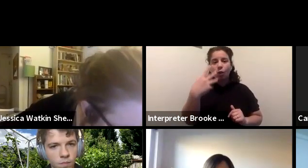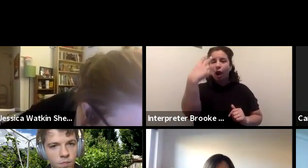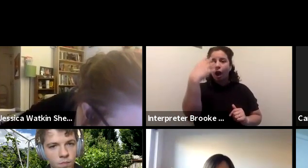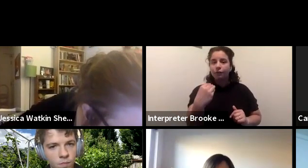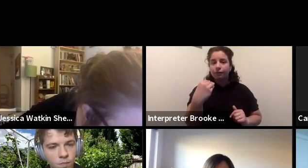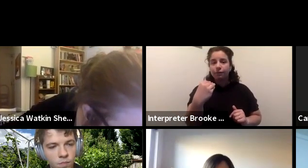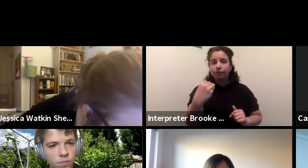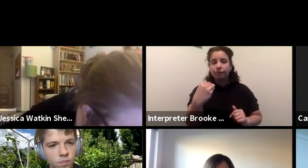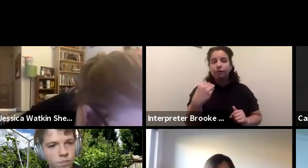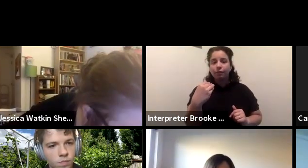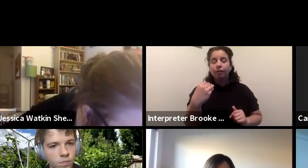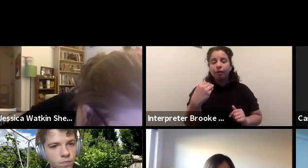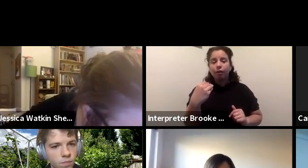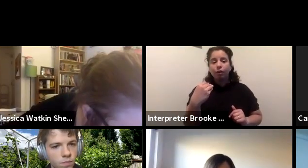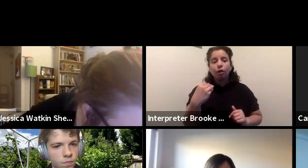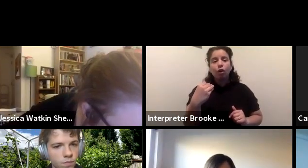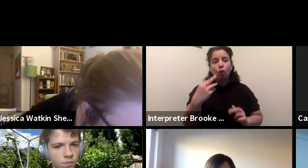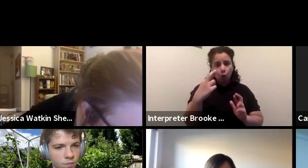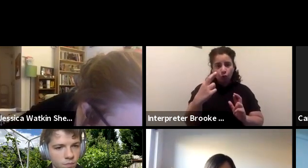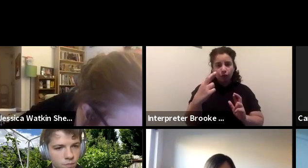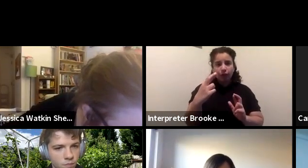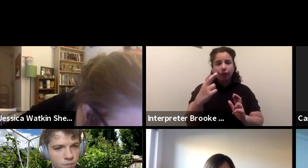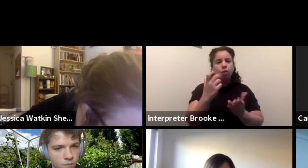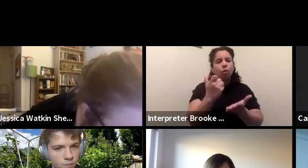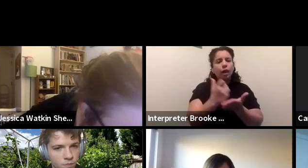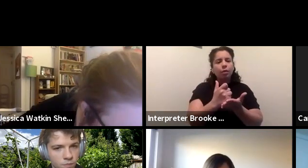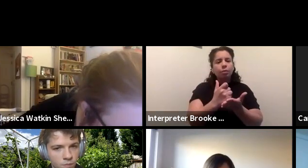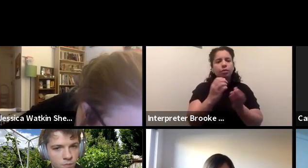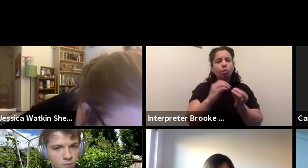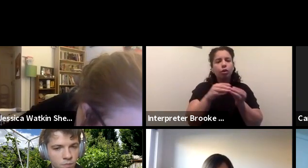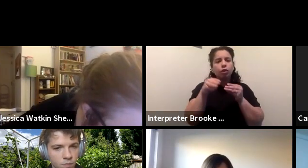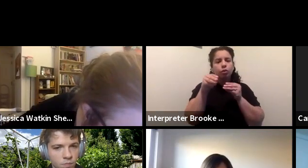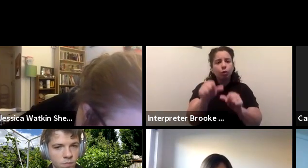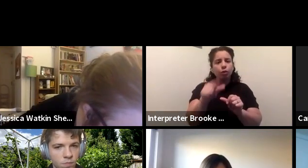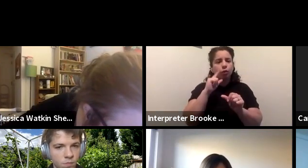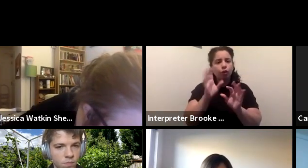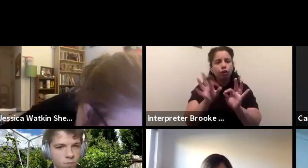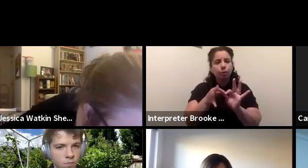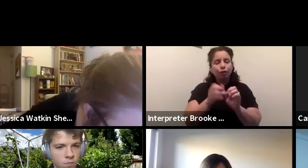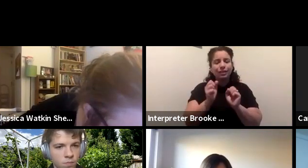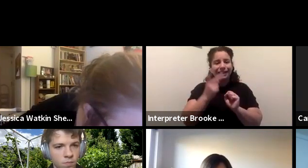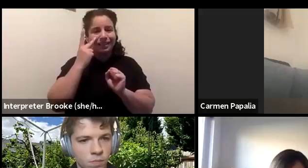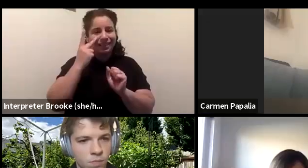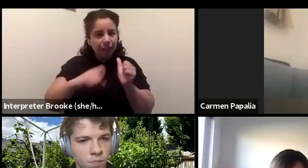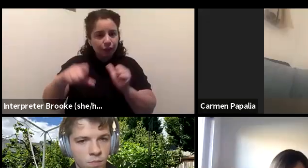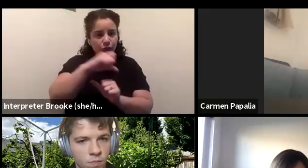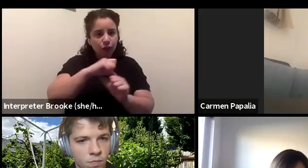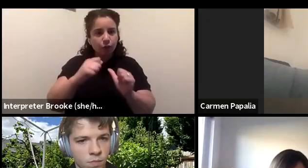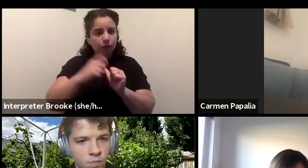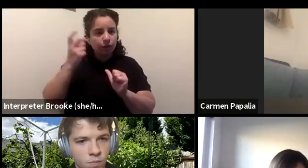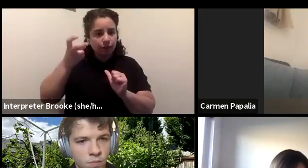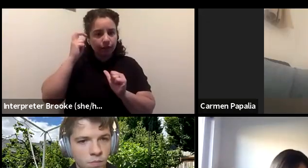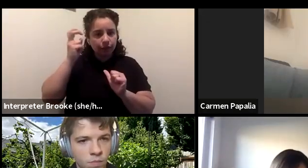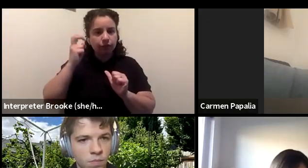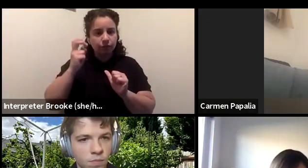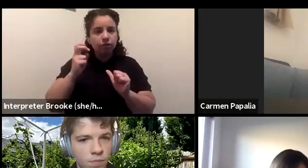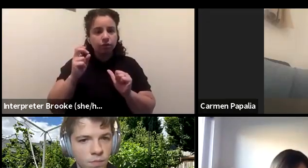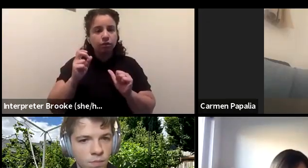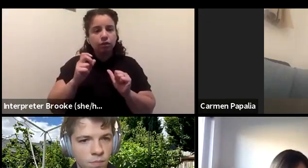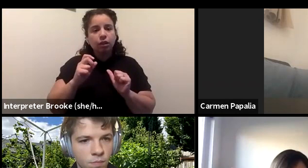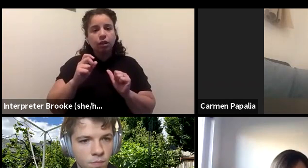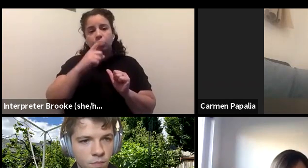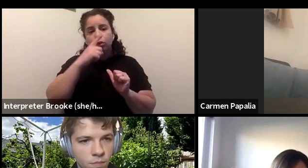That we're hoping will help with the transition for our interpreters as we go into break.